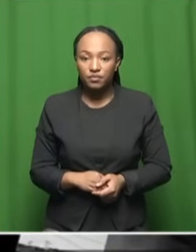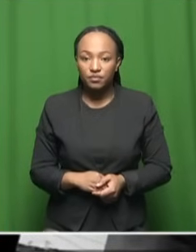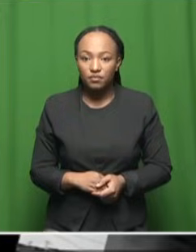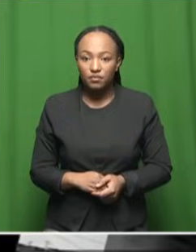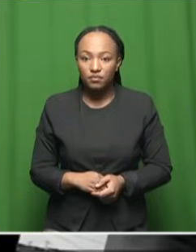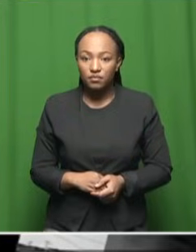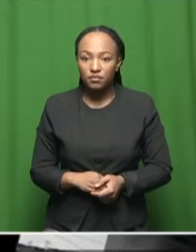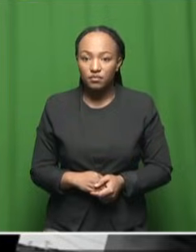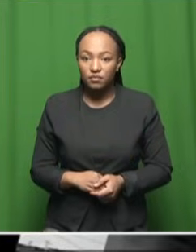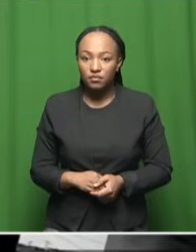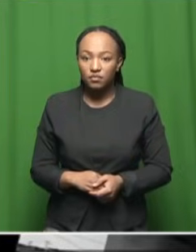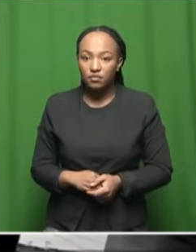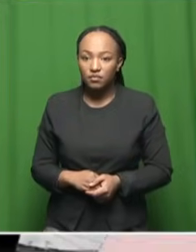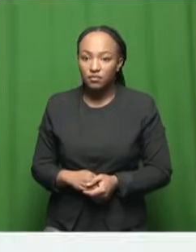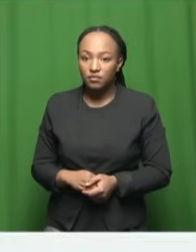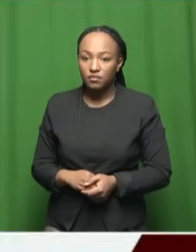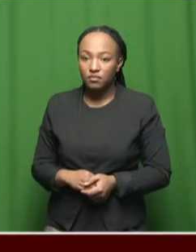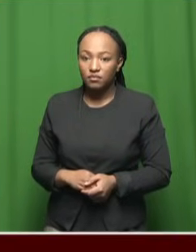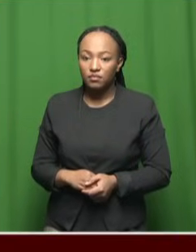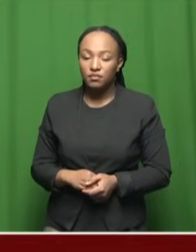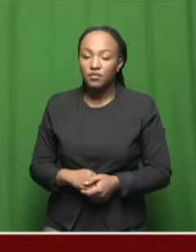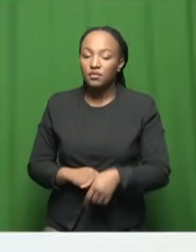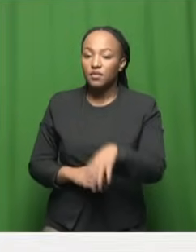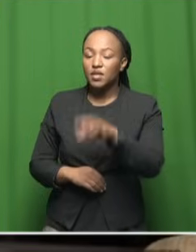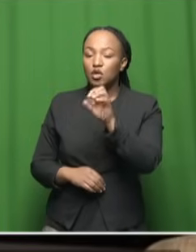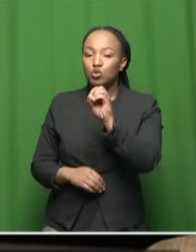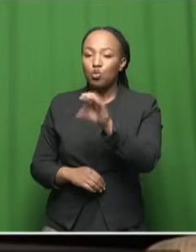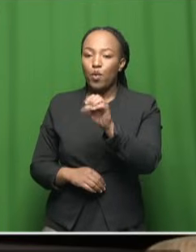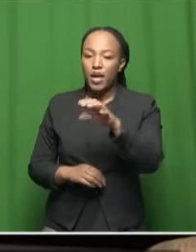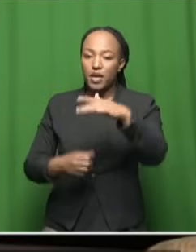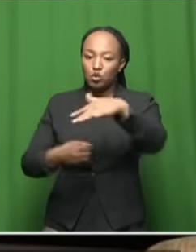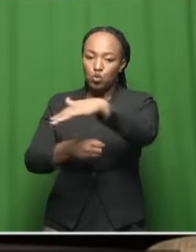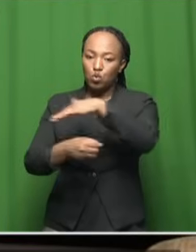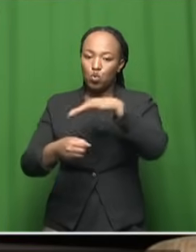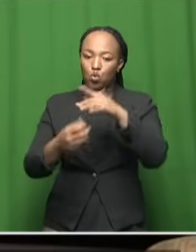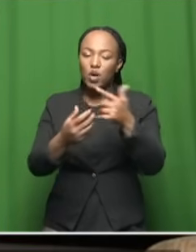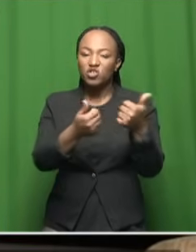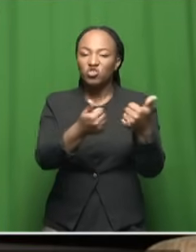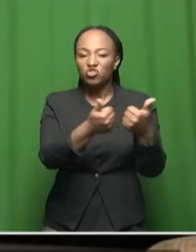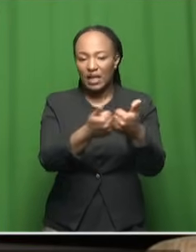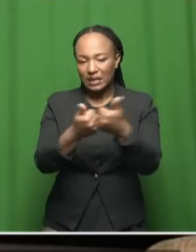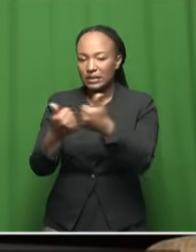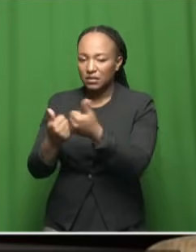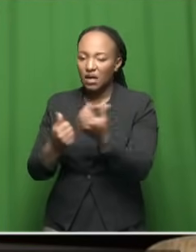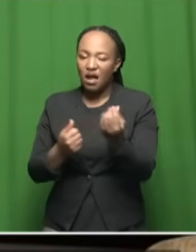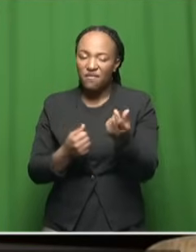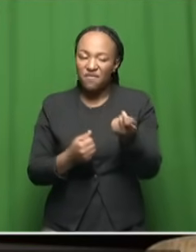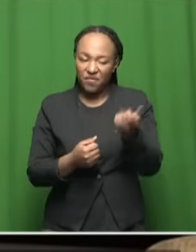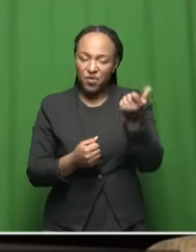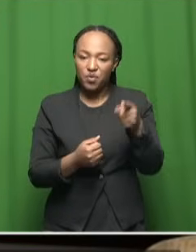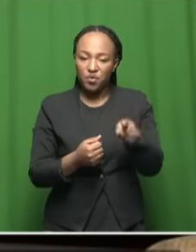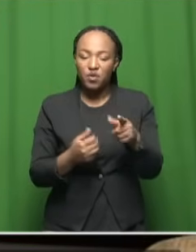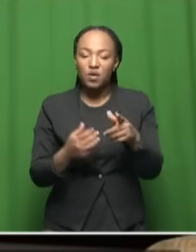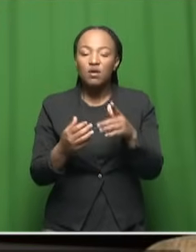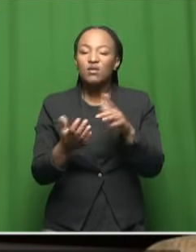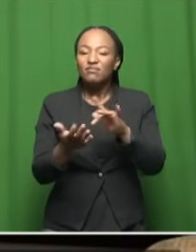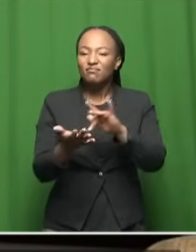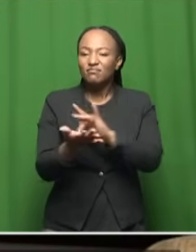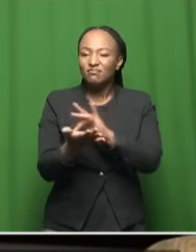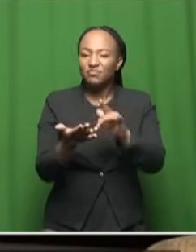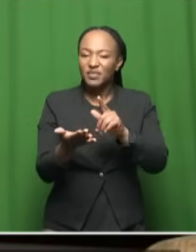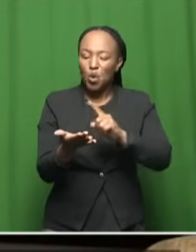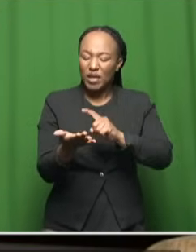Well, in Soweto, voting proceeded with a few challenges here and there, and some of those challenges include scanners that are not working, which